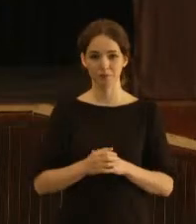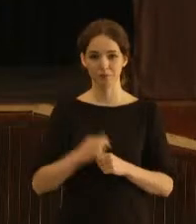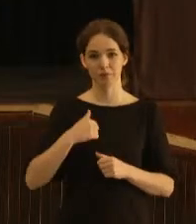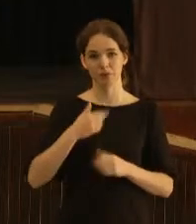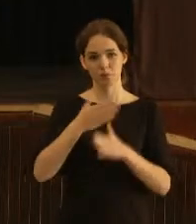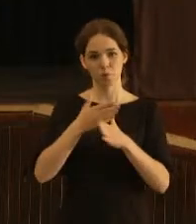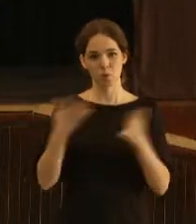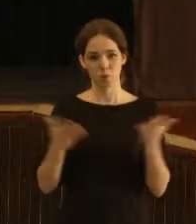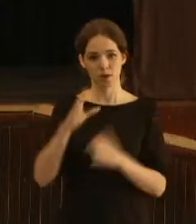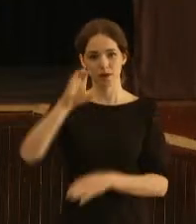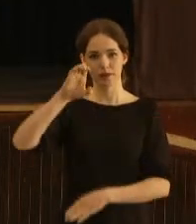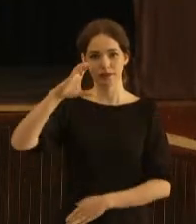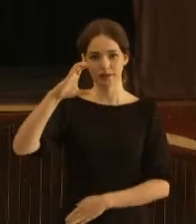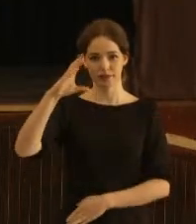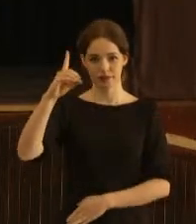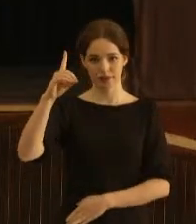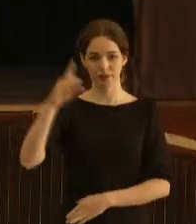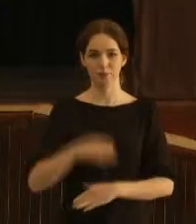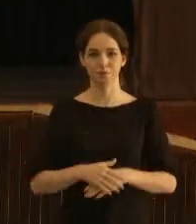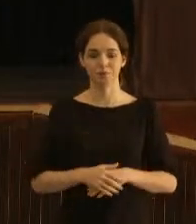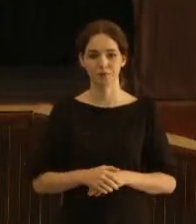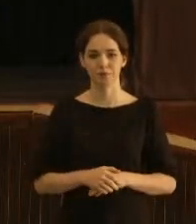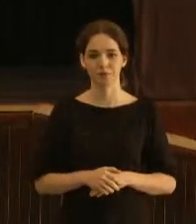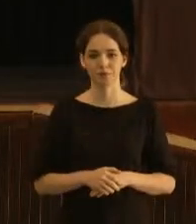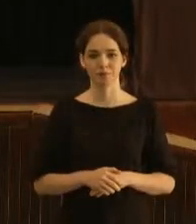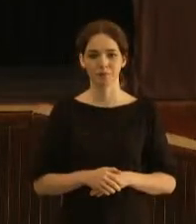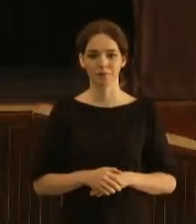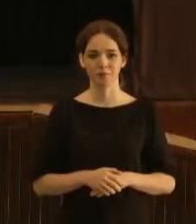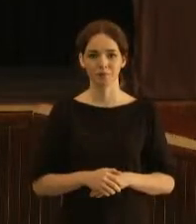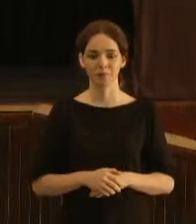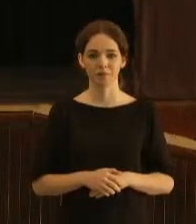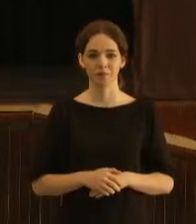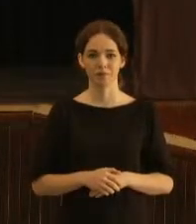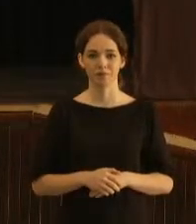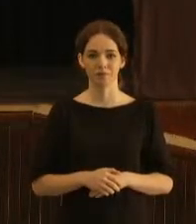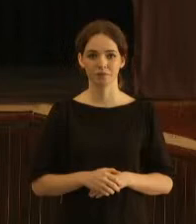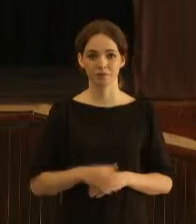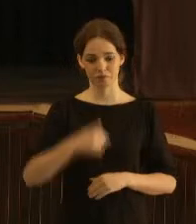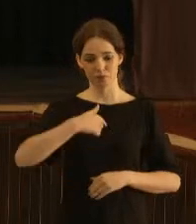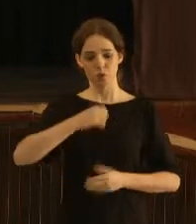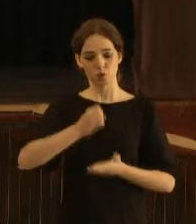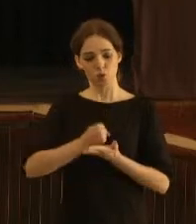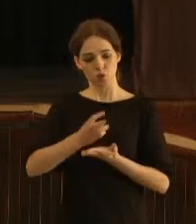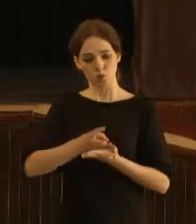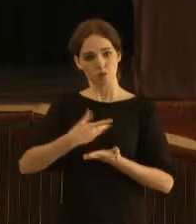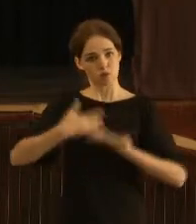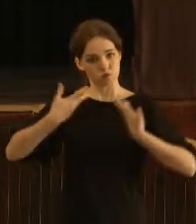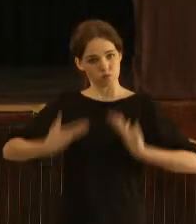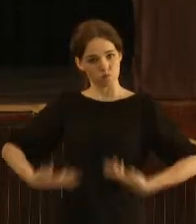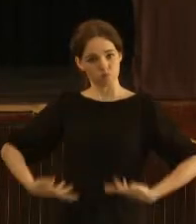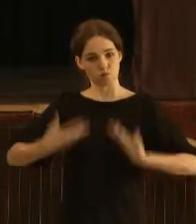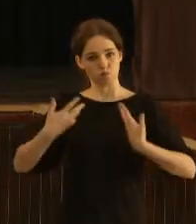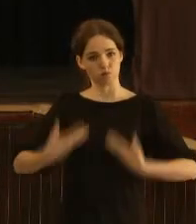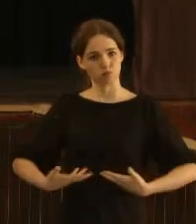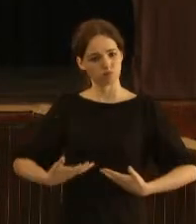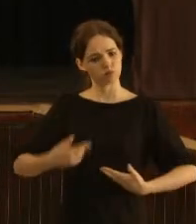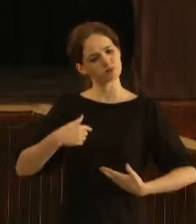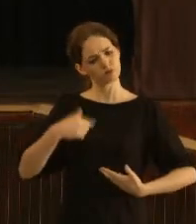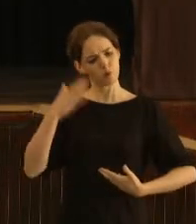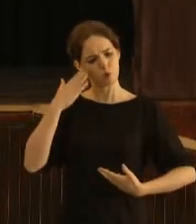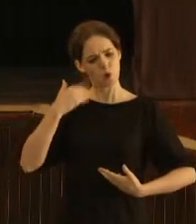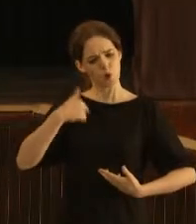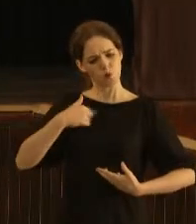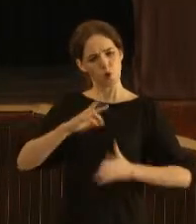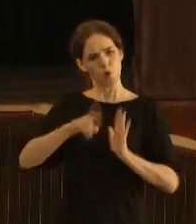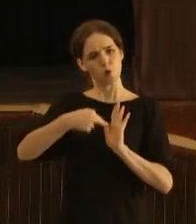ECD sector. Ndingunontlalontle ndiphangela kwi-ECD Centre. But as a social worker, we view ourselves as